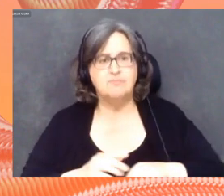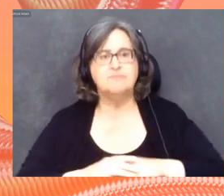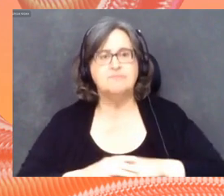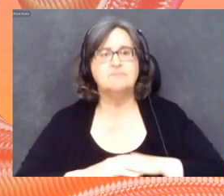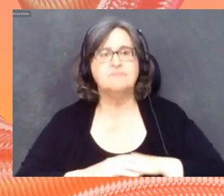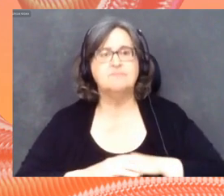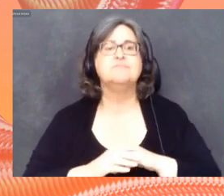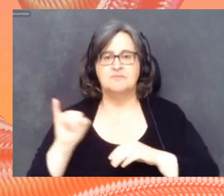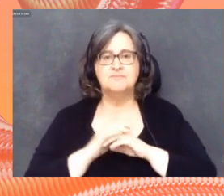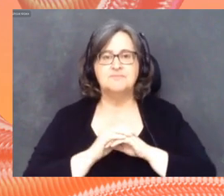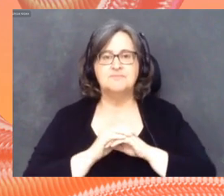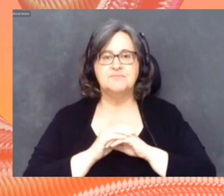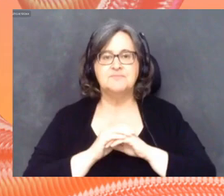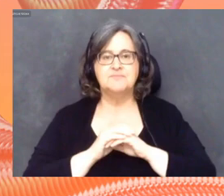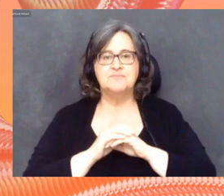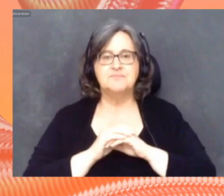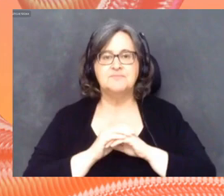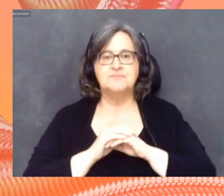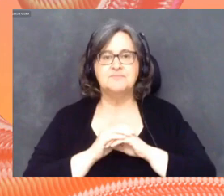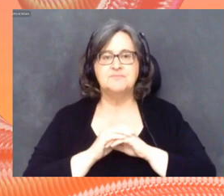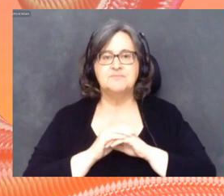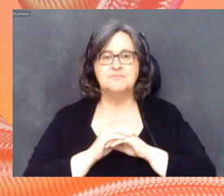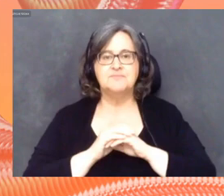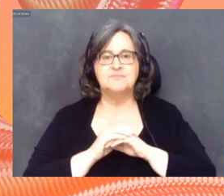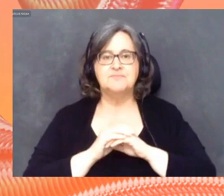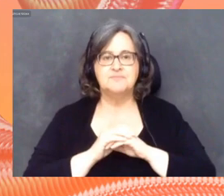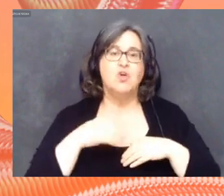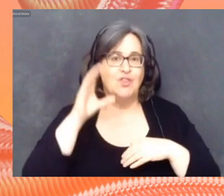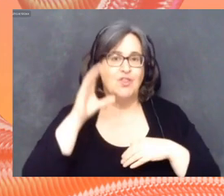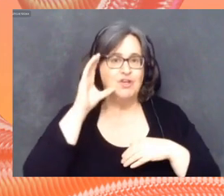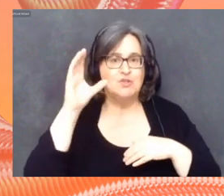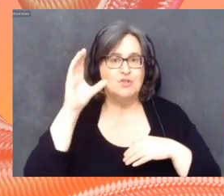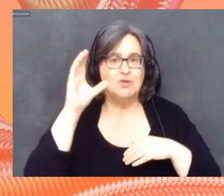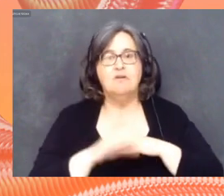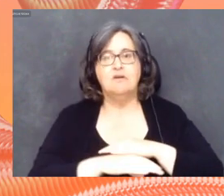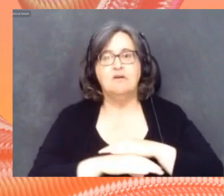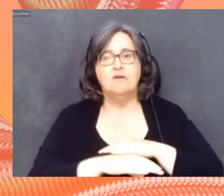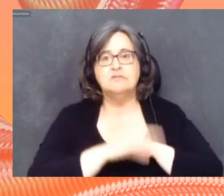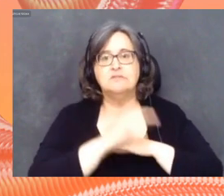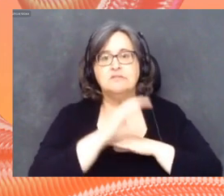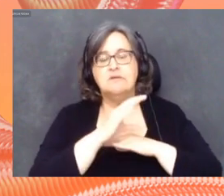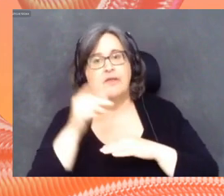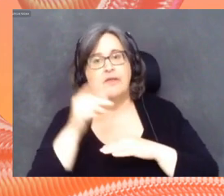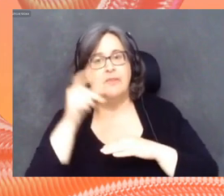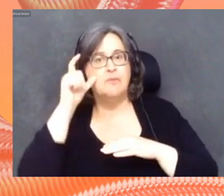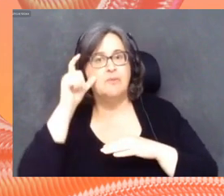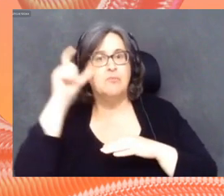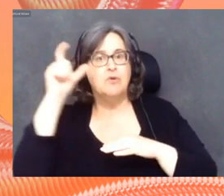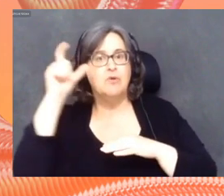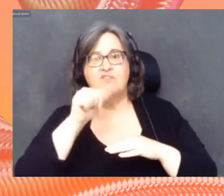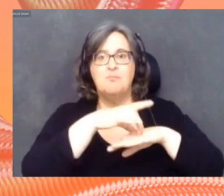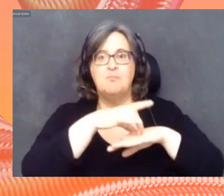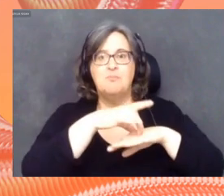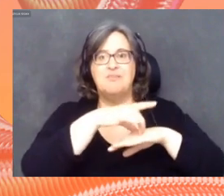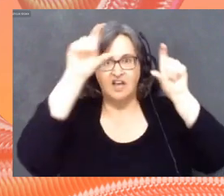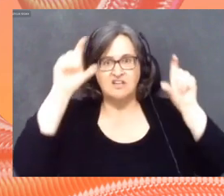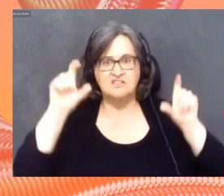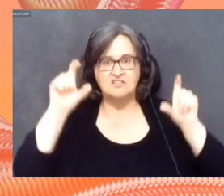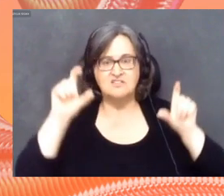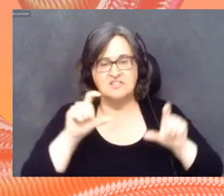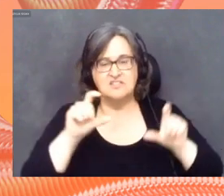So there's the sun, and then there's, of course, the ascendant and the moon, and then you've got all the other planets. And so some charts will be